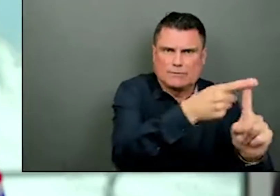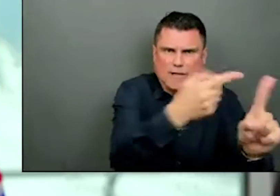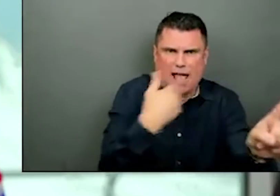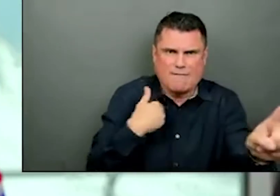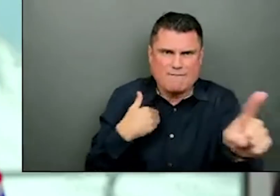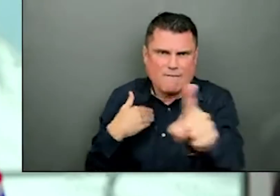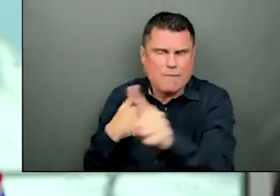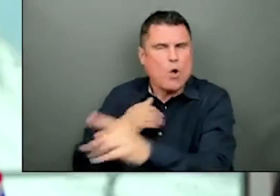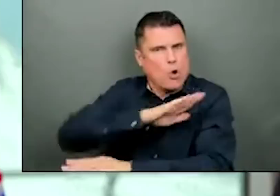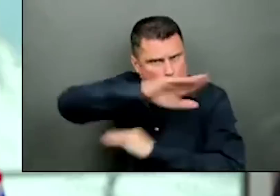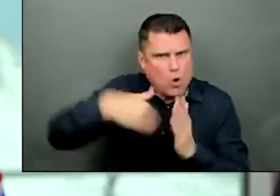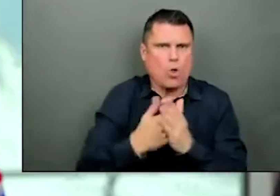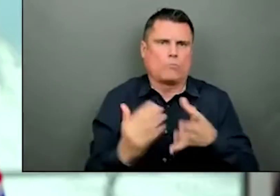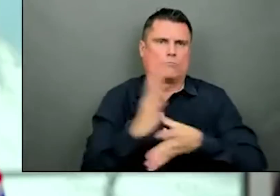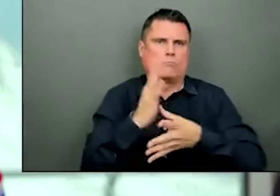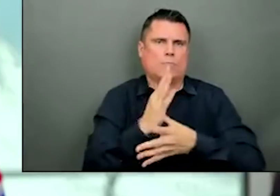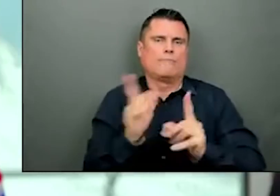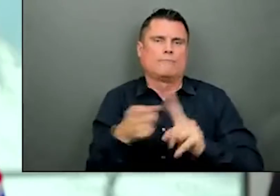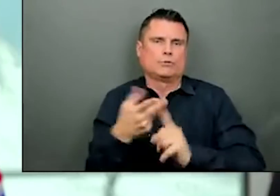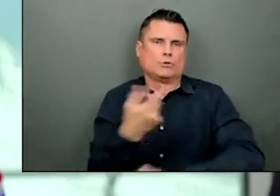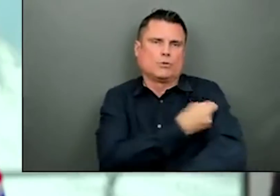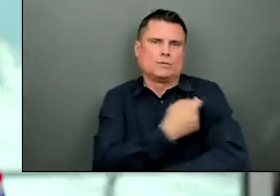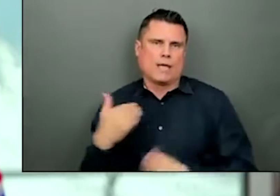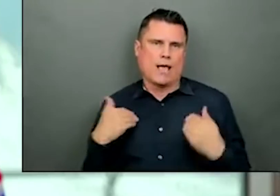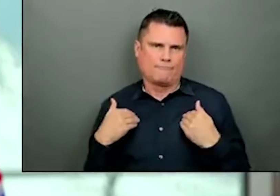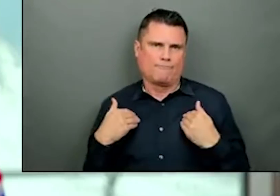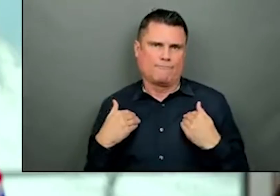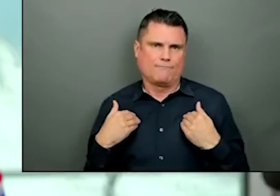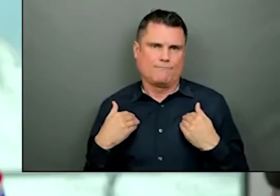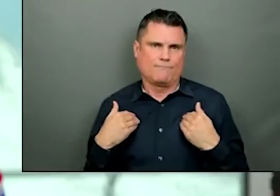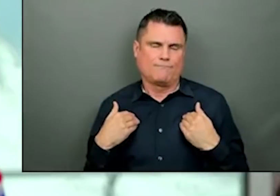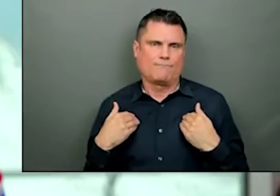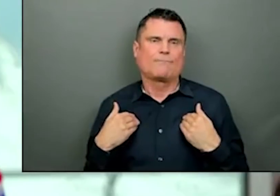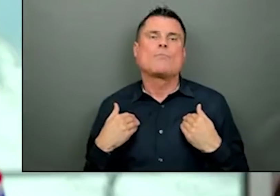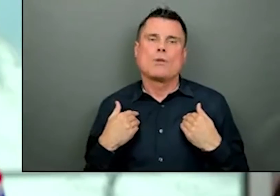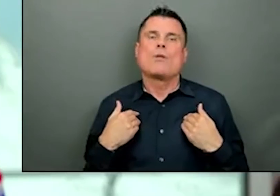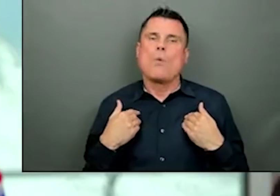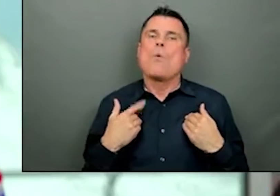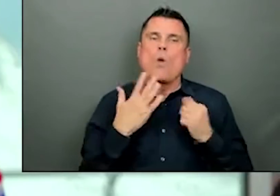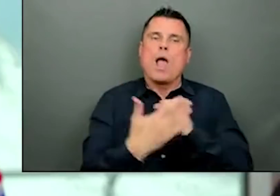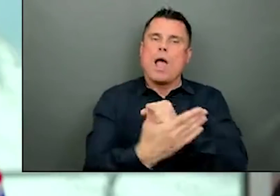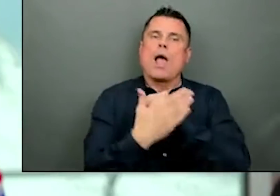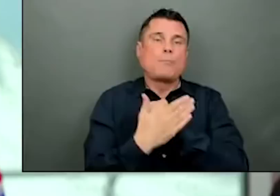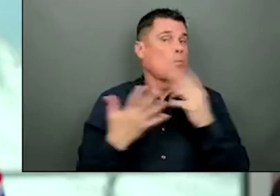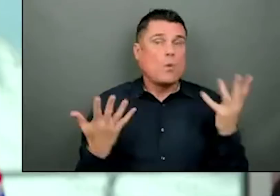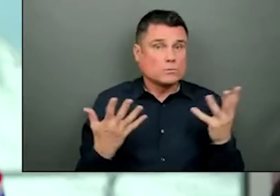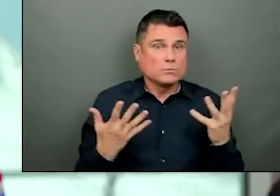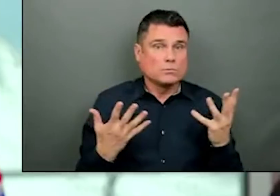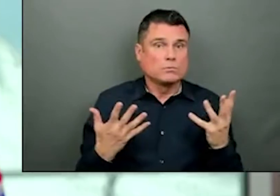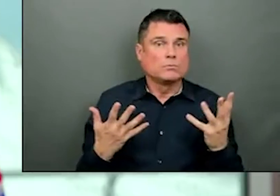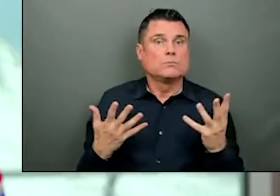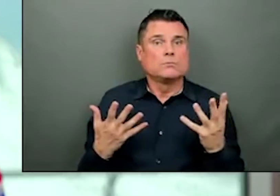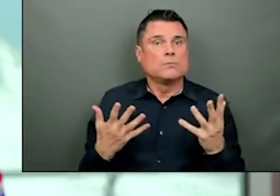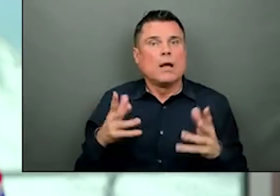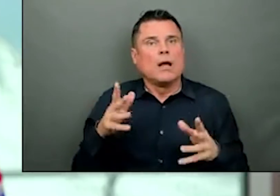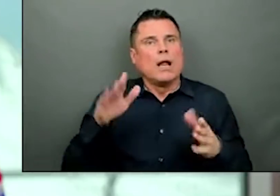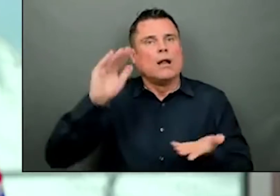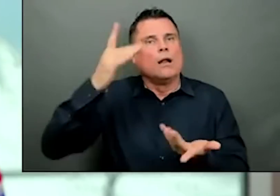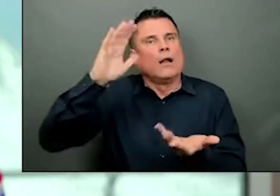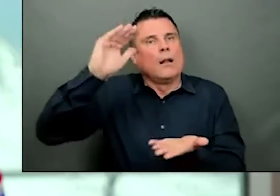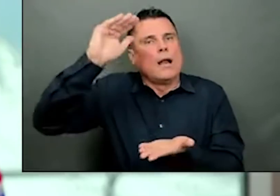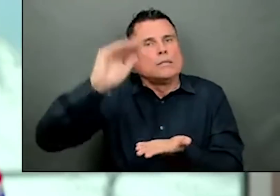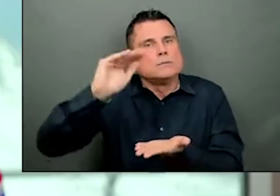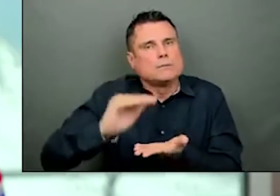that they can have. Even if people don't end up in hospital, we know that there's long-term effects that many people are experiencing from infection